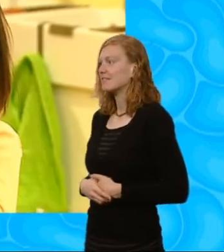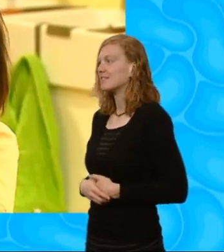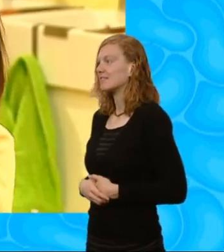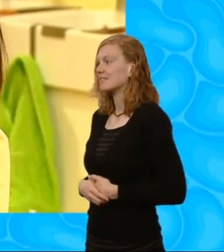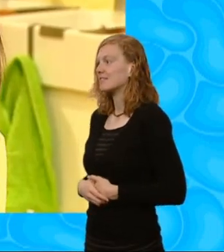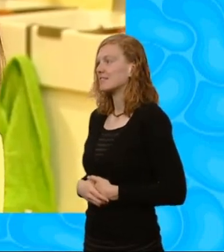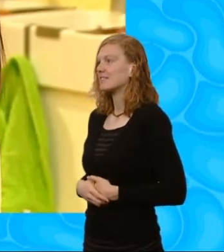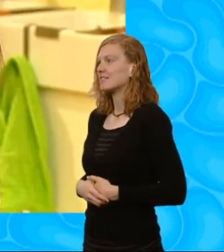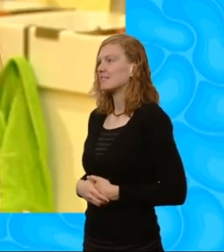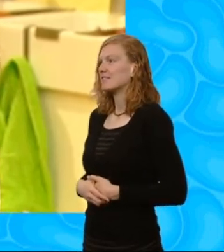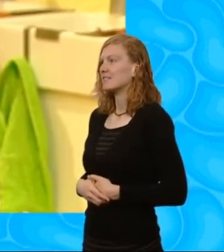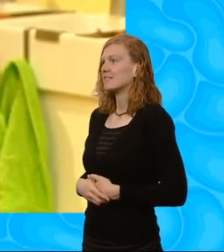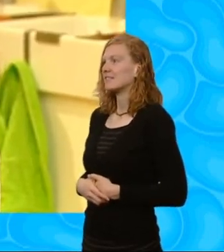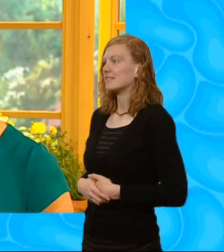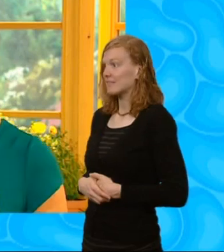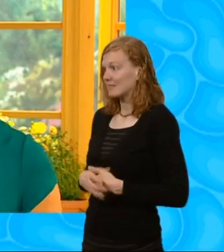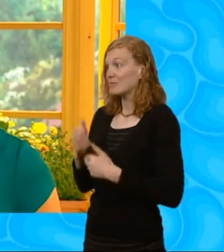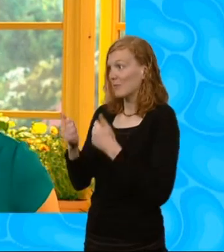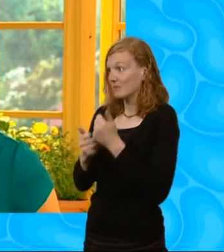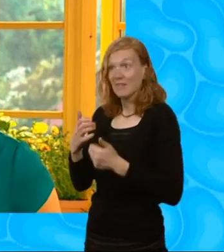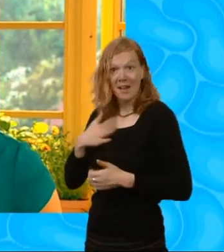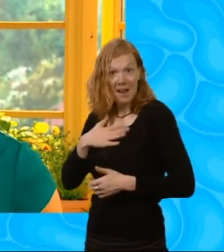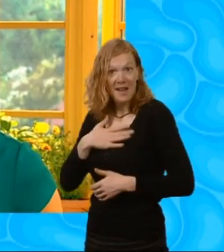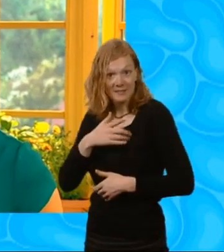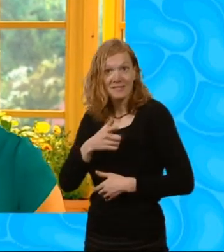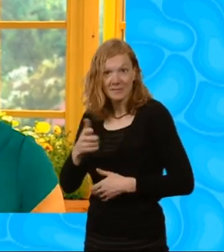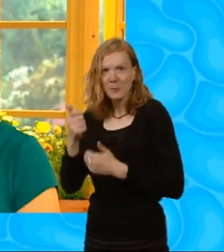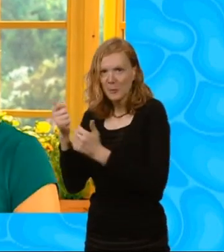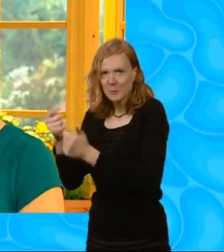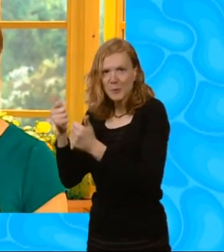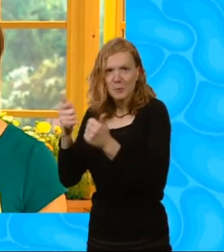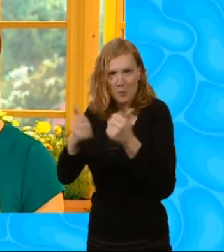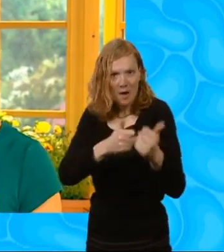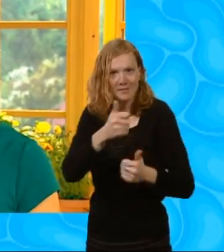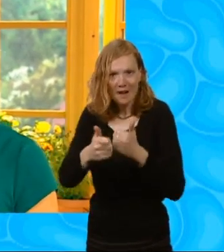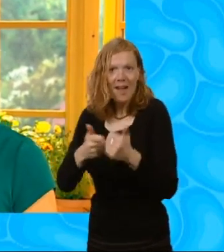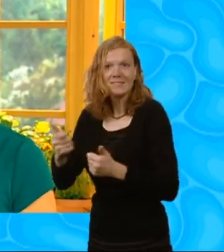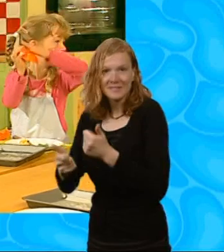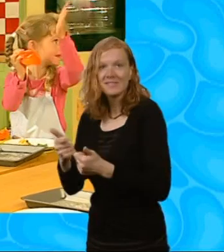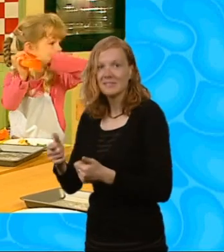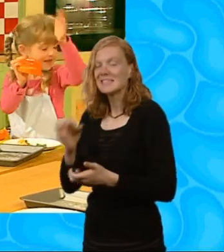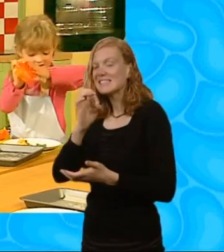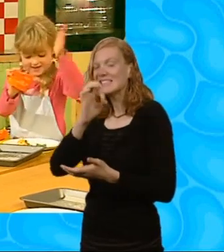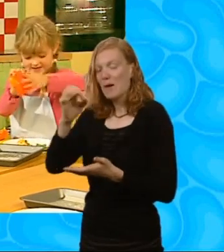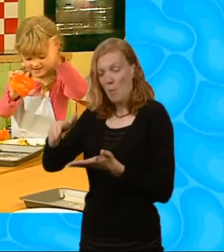Well done, Ellie, that's really good. And now we're going to tap the pepper to try and get all the seeds out.